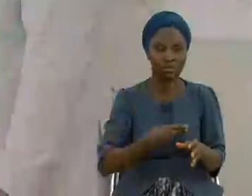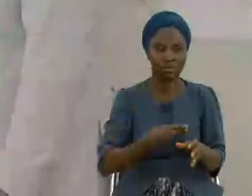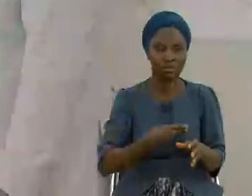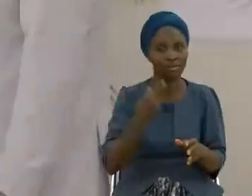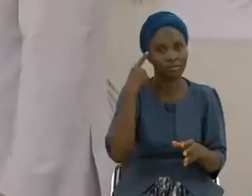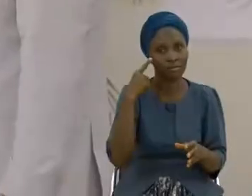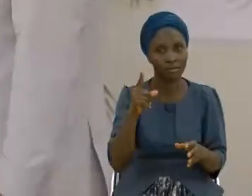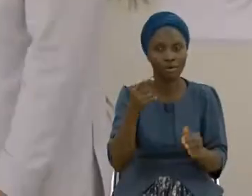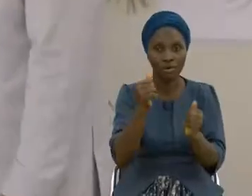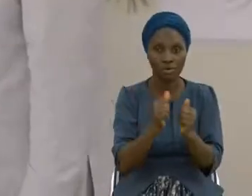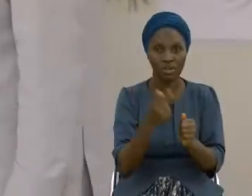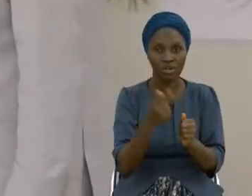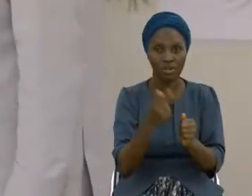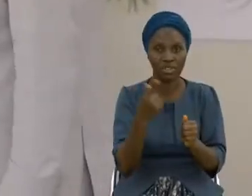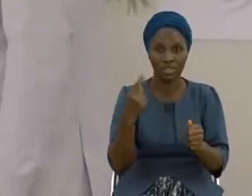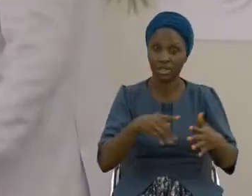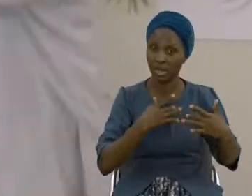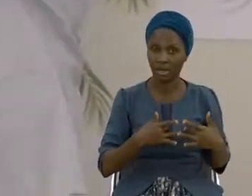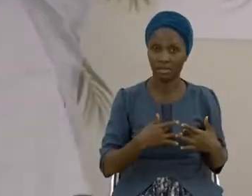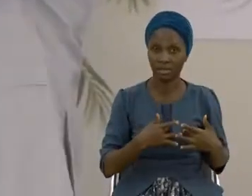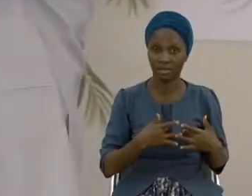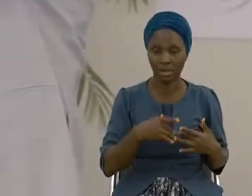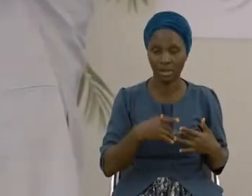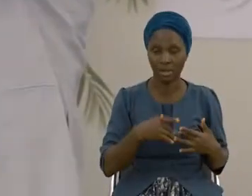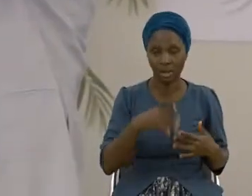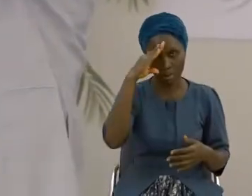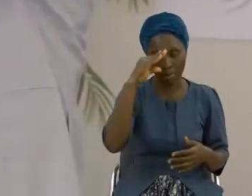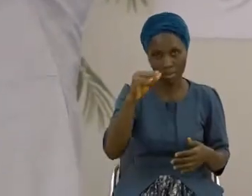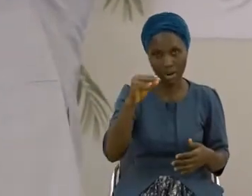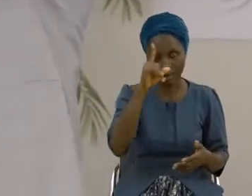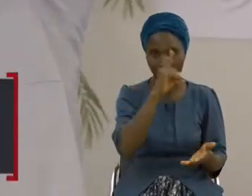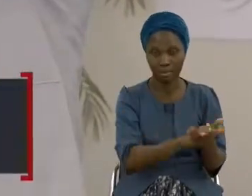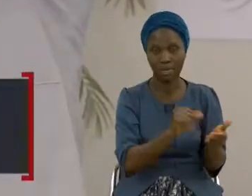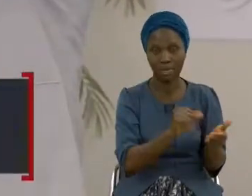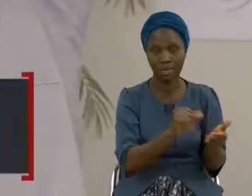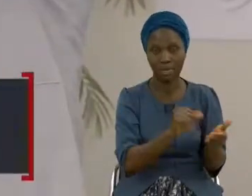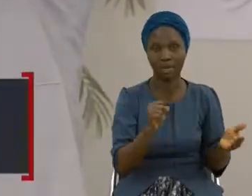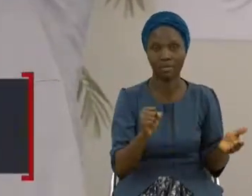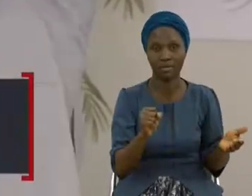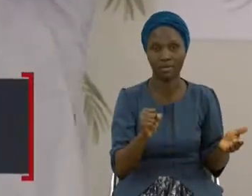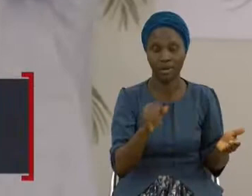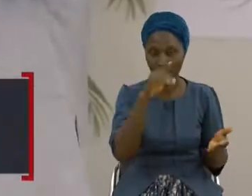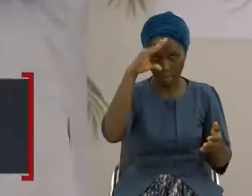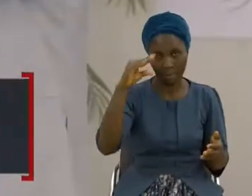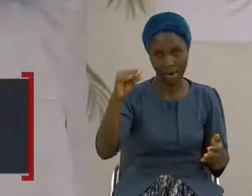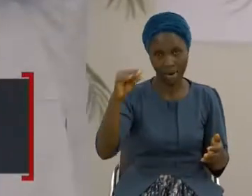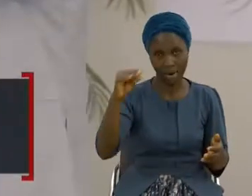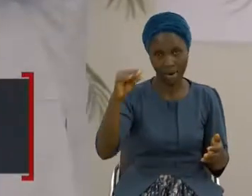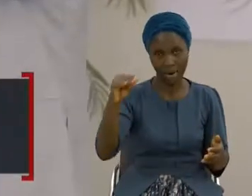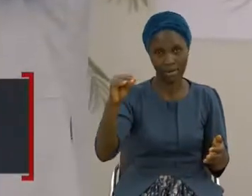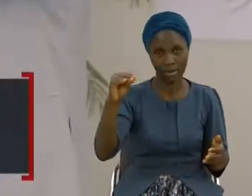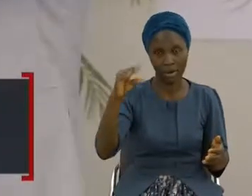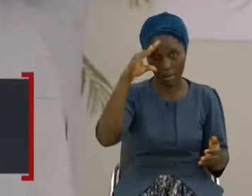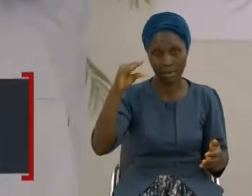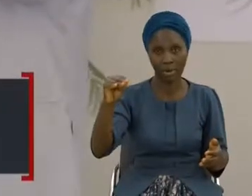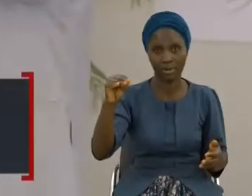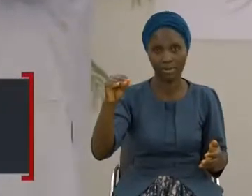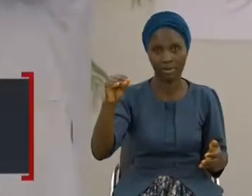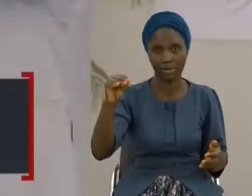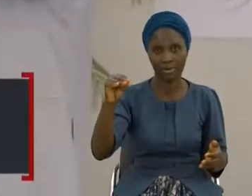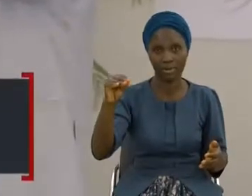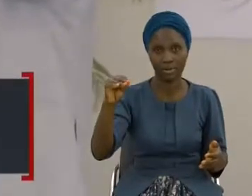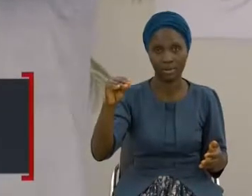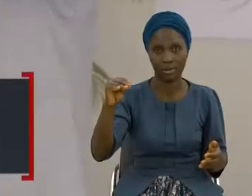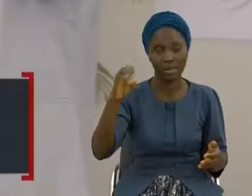man believers man man you put your name there it's for every